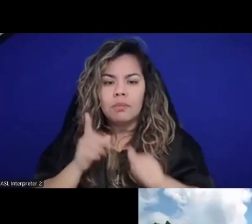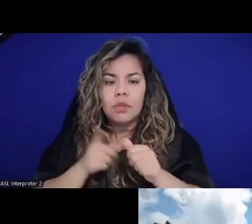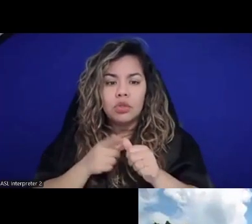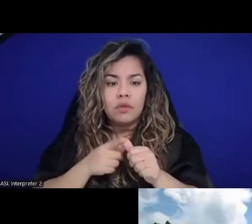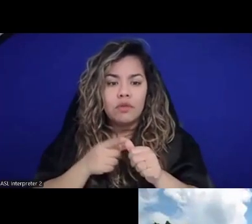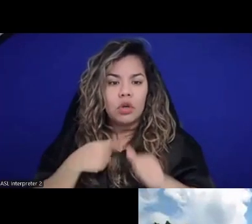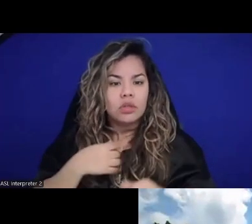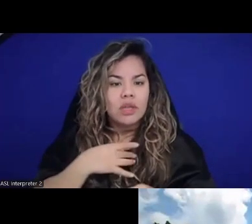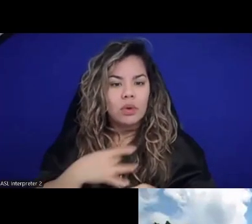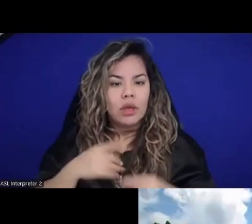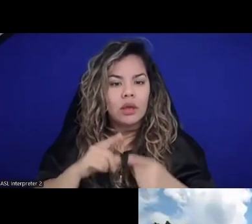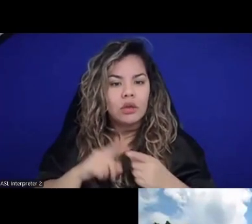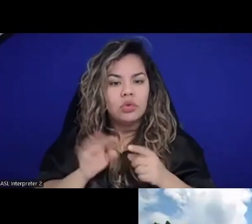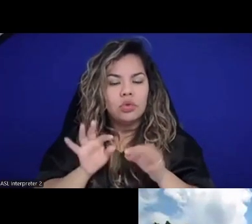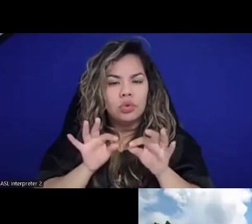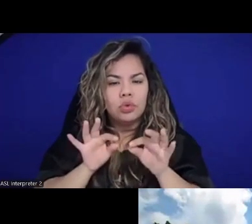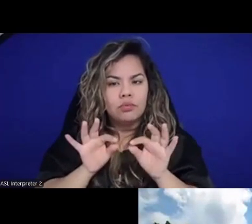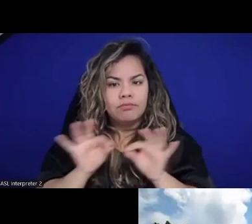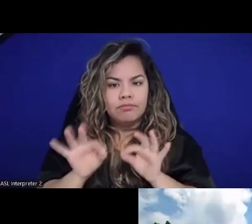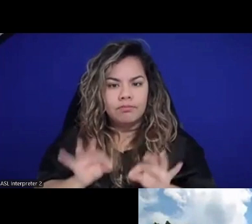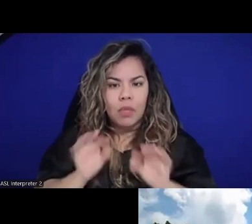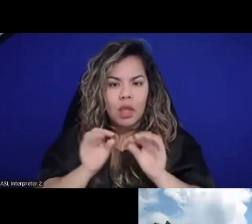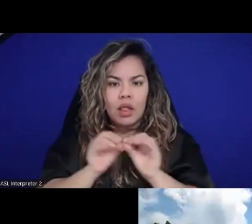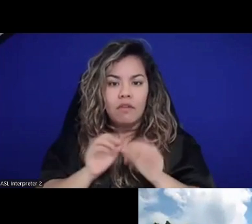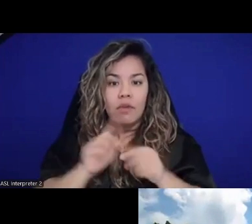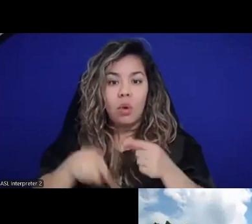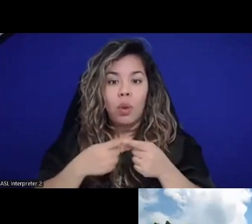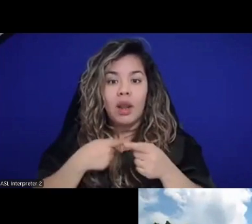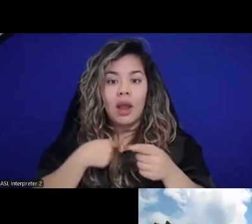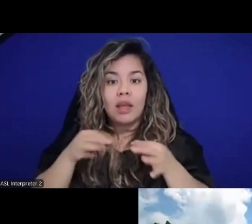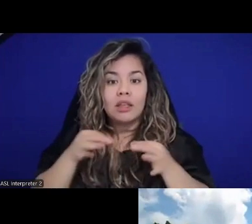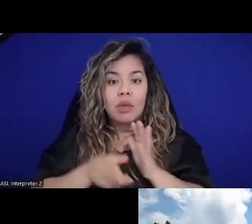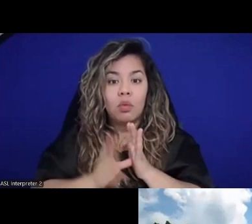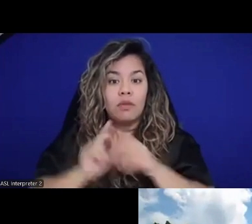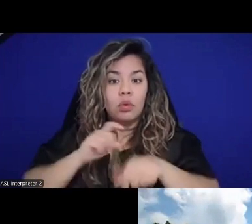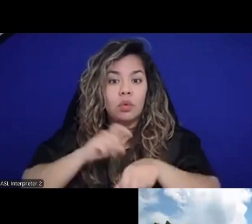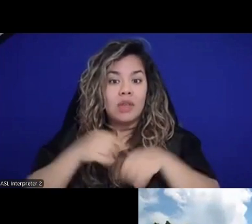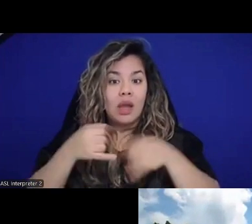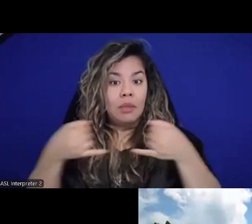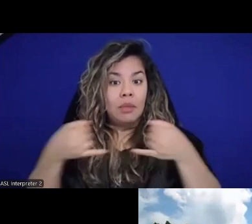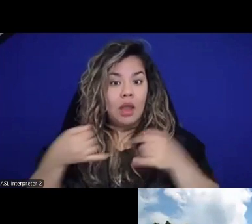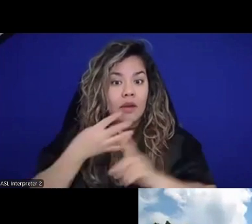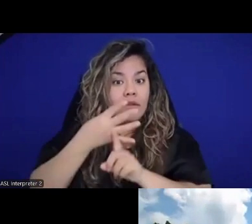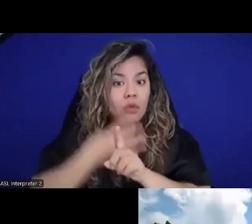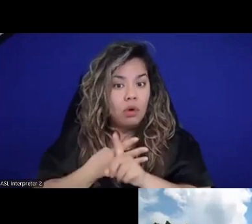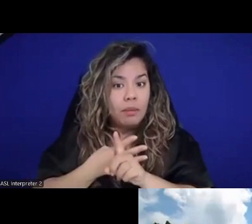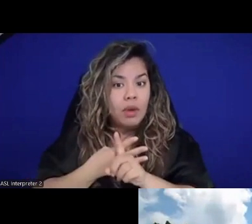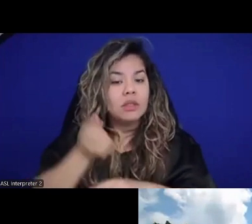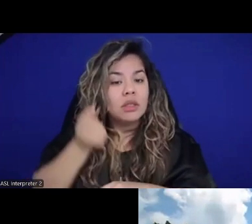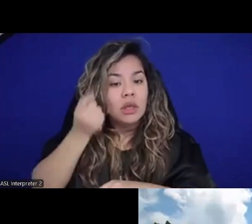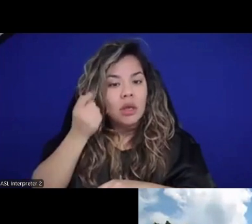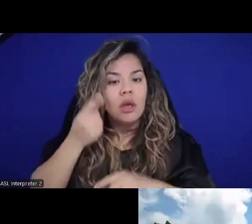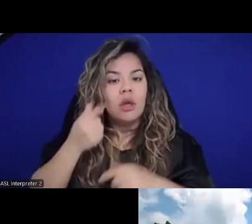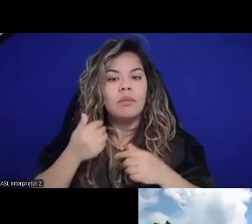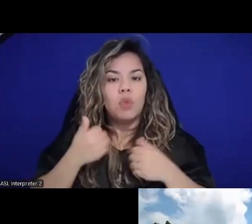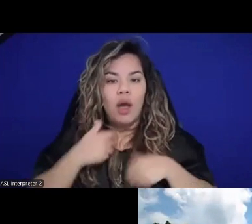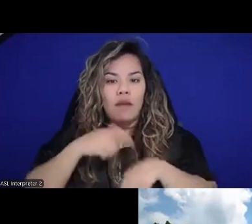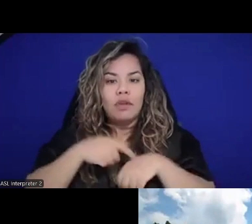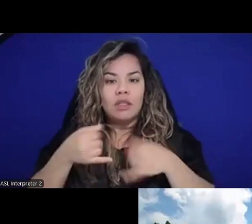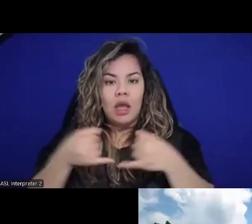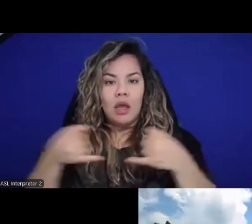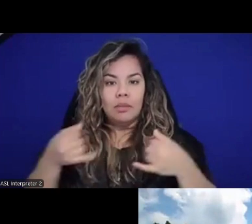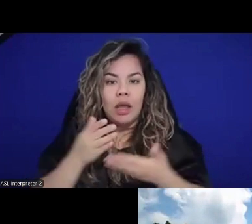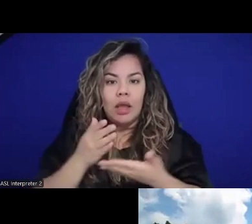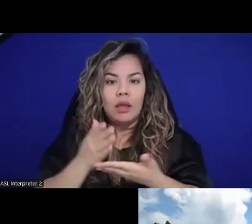clarify that, when I explain the review timeline is 4 months, that is the timeline between the submission to the